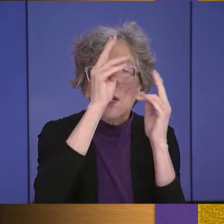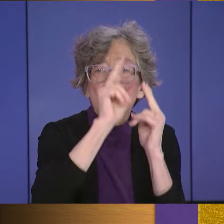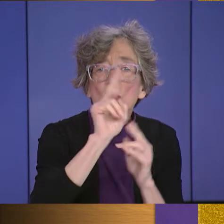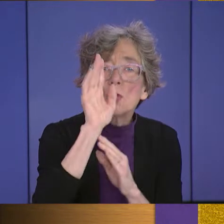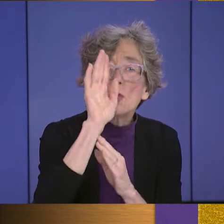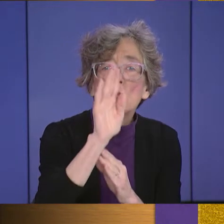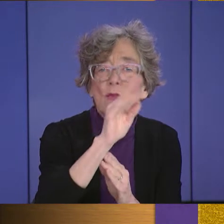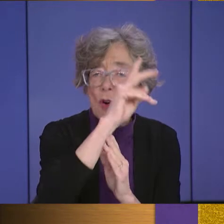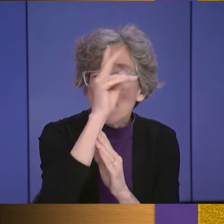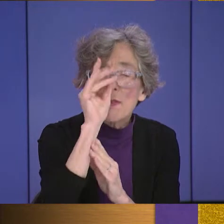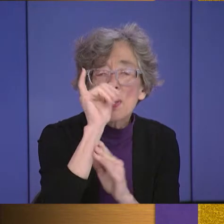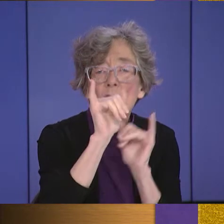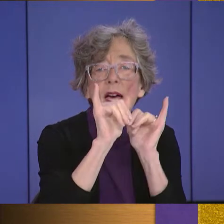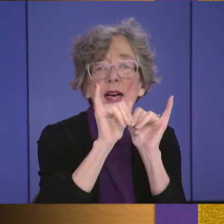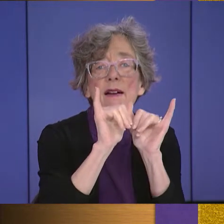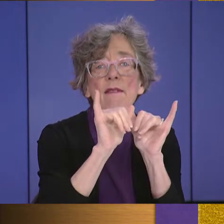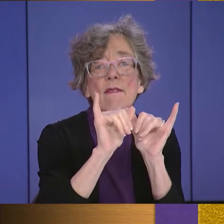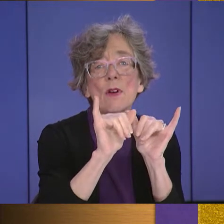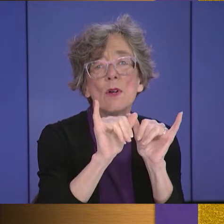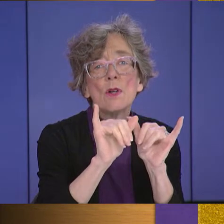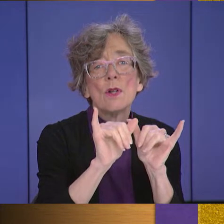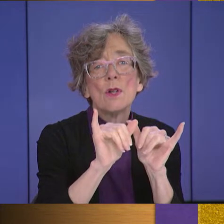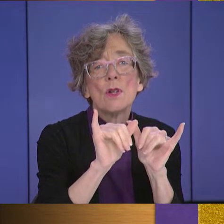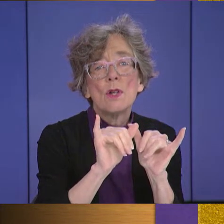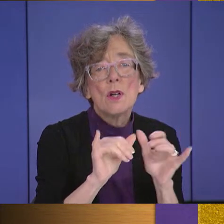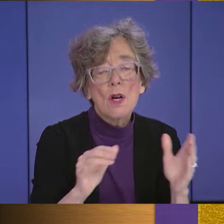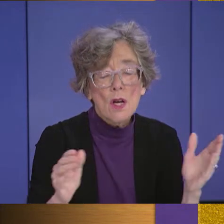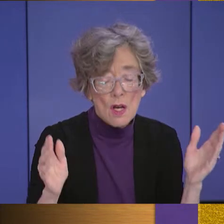and honor is yours forever and ever.